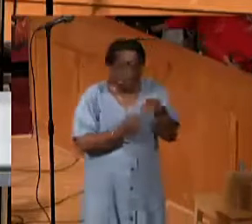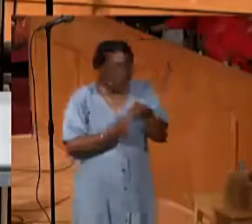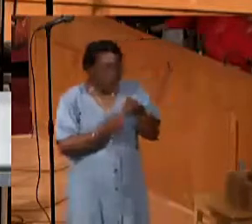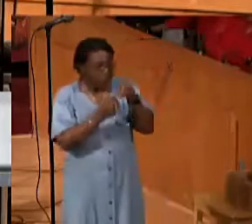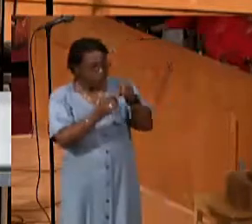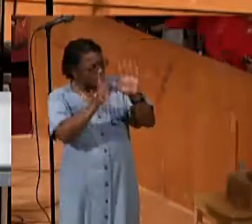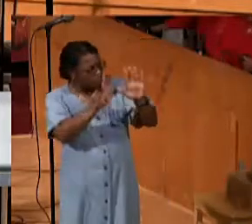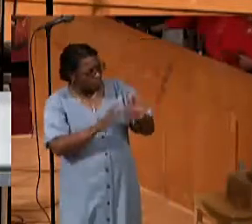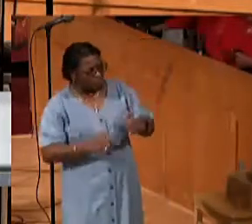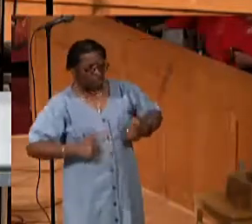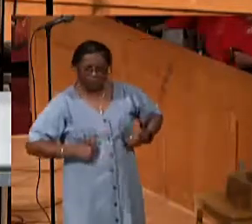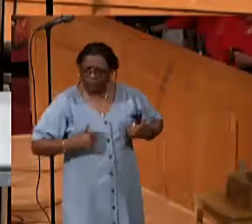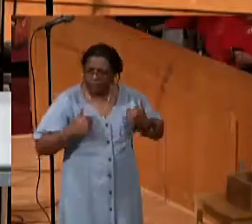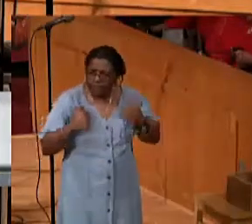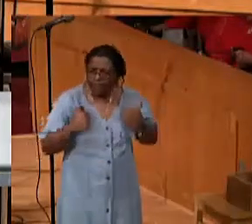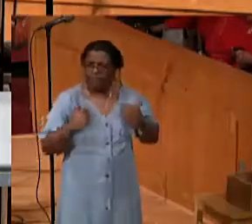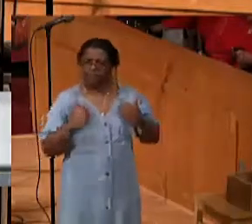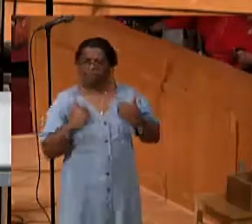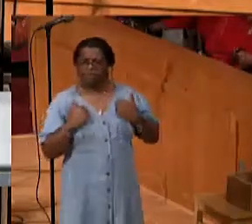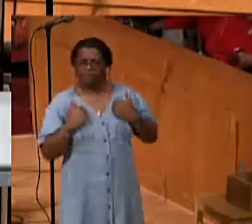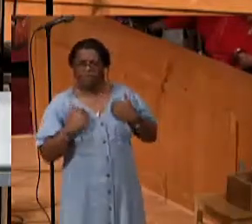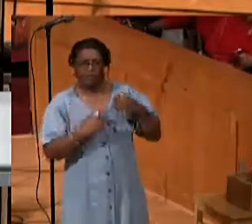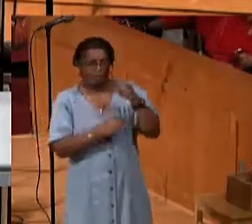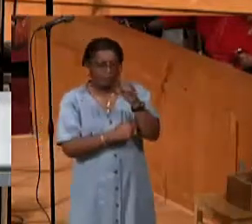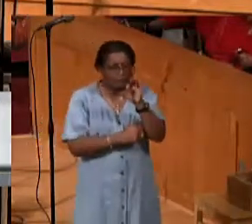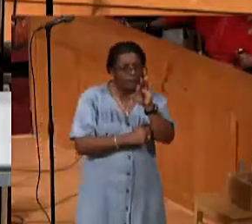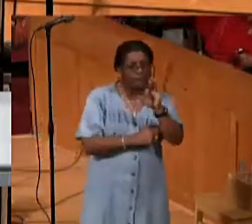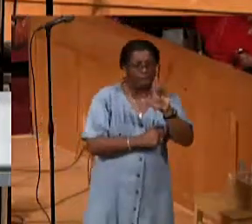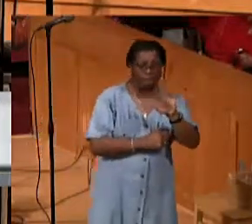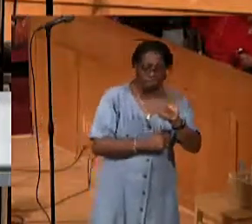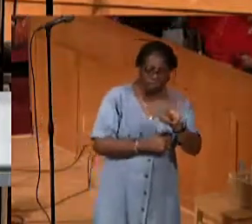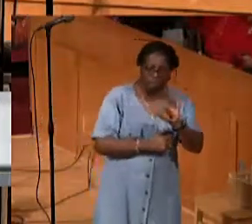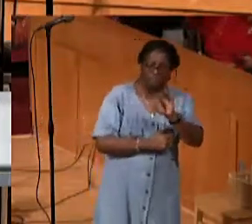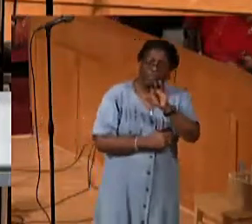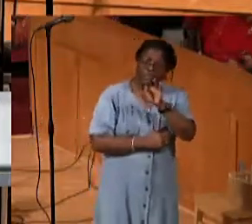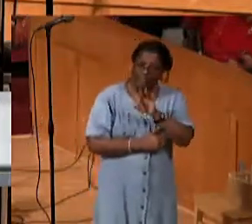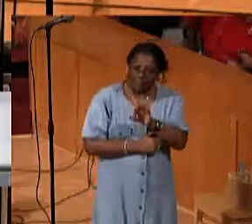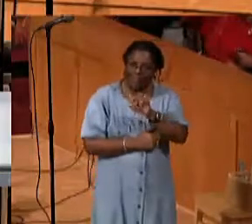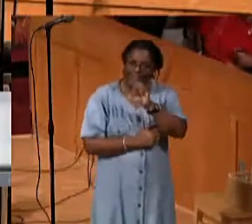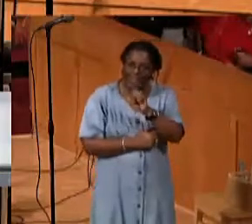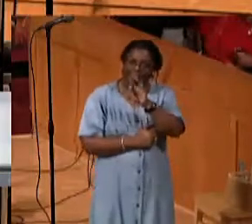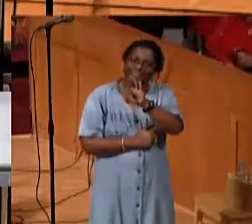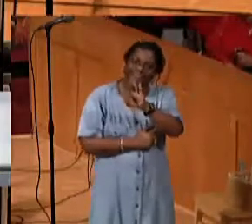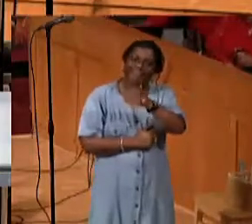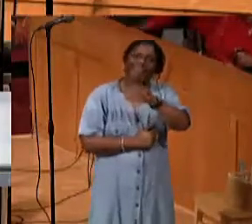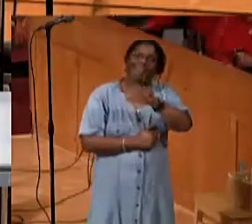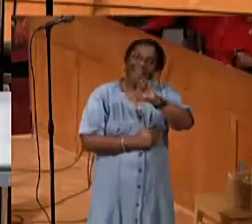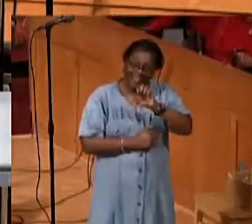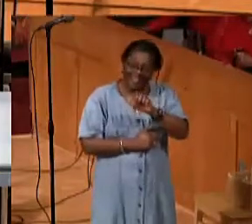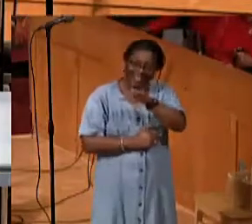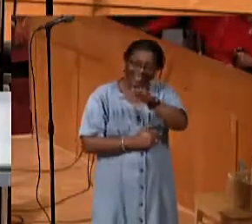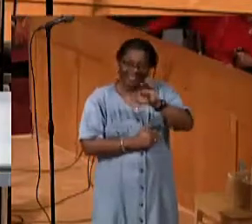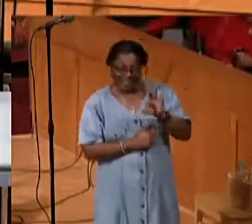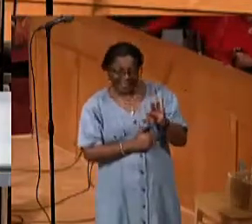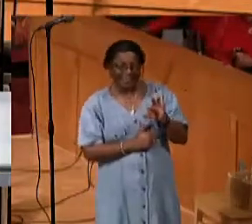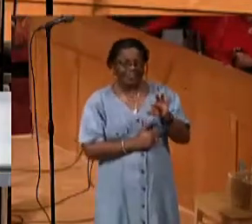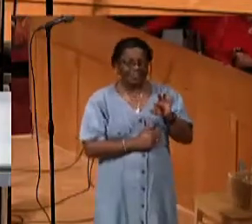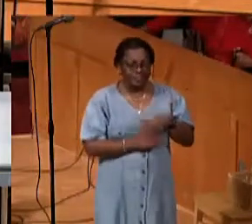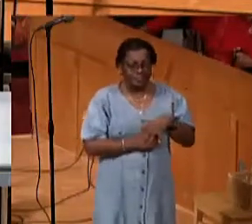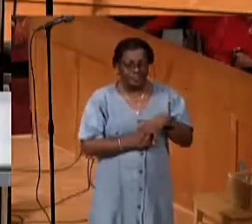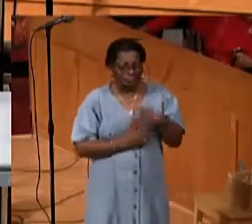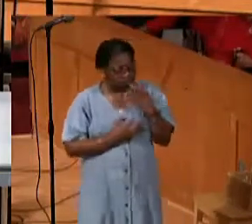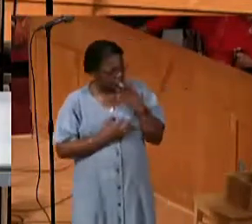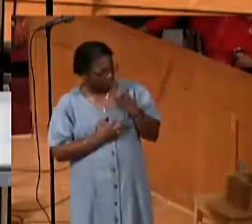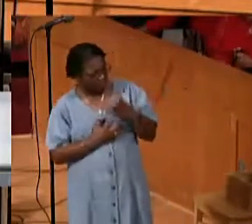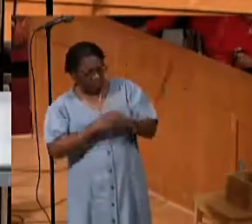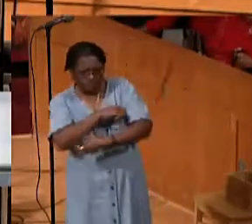Wonderful Life to Elf, How the Grinch Stole Christmas, to A Christmas Story, to The Miracle on 34th